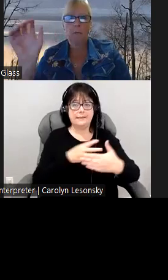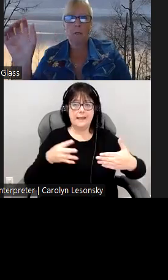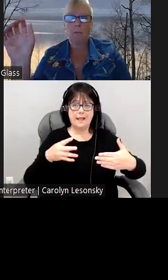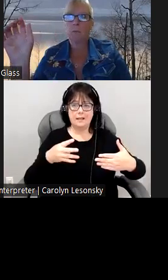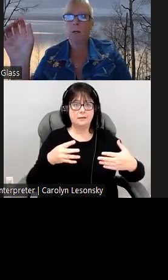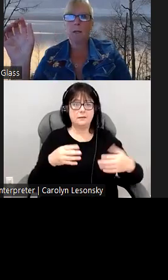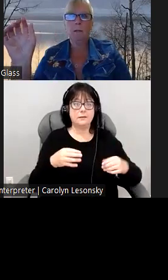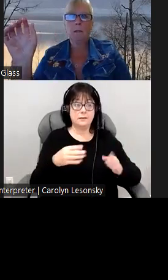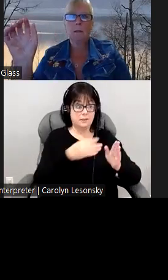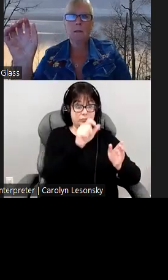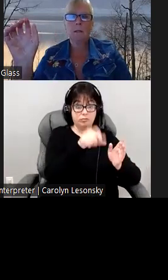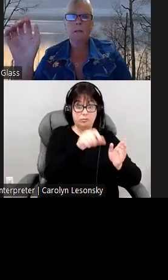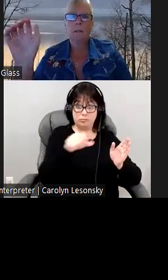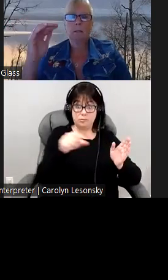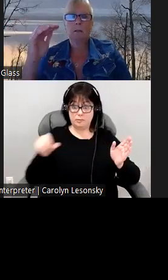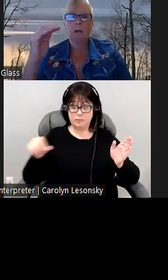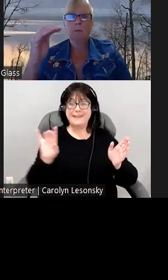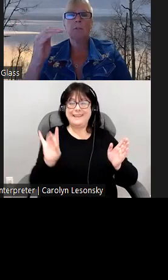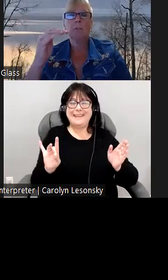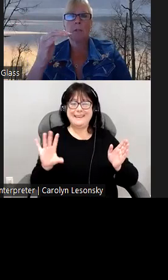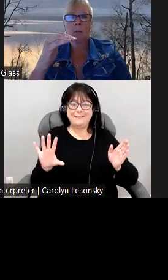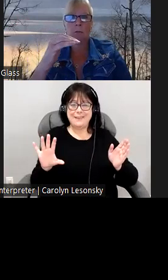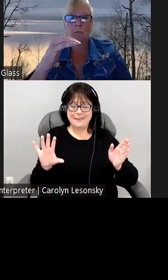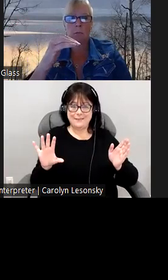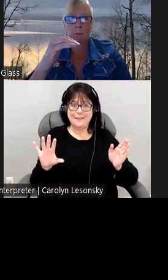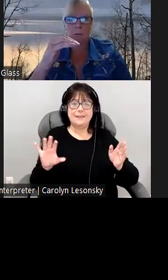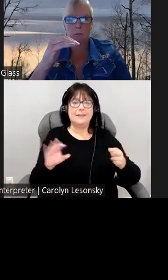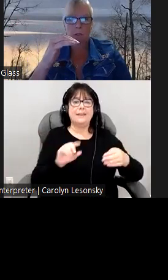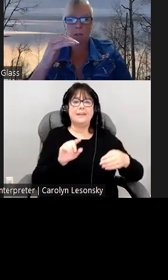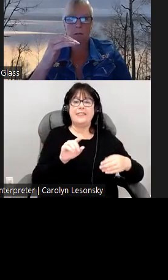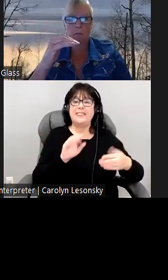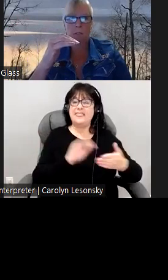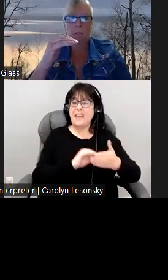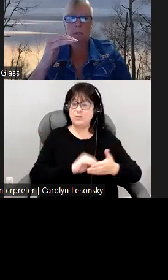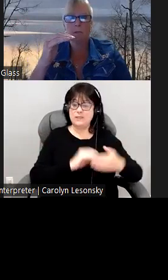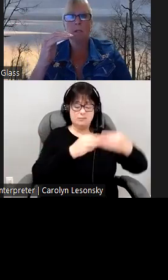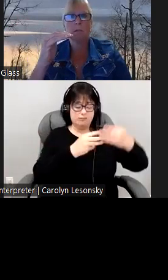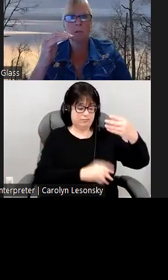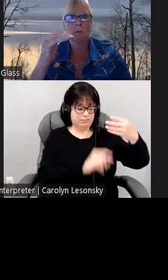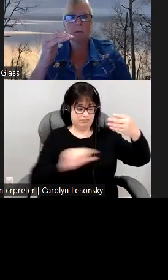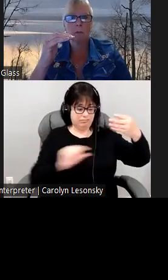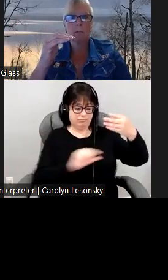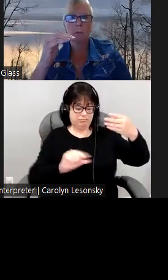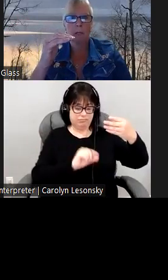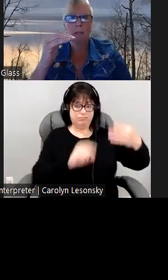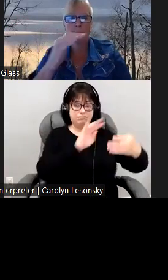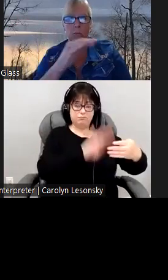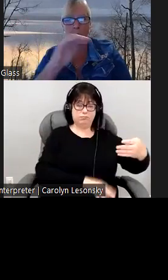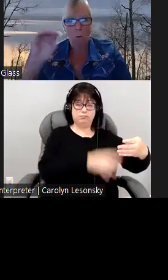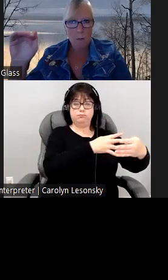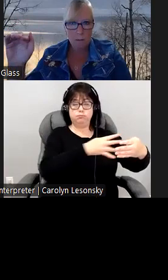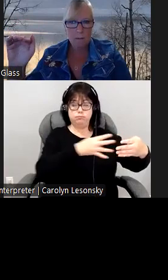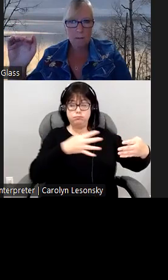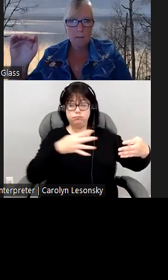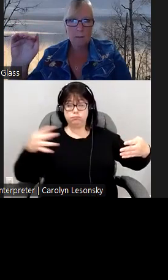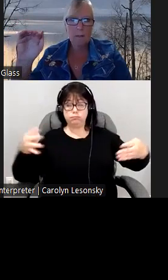85 columns wide and has hundreds or thousands of rows in it, because every individual service plan is a